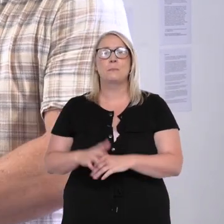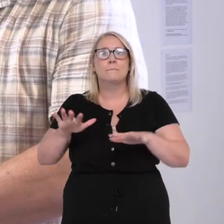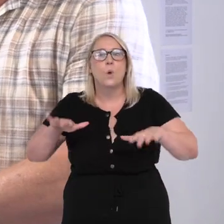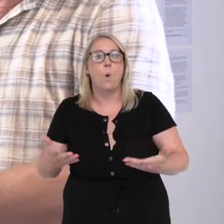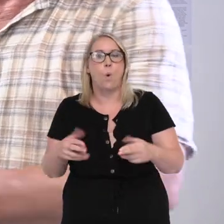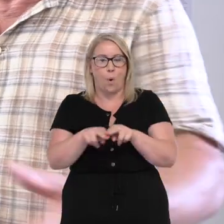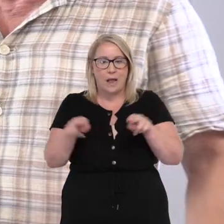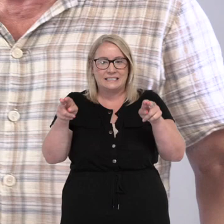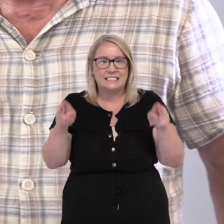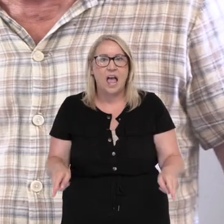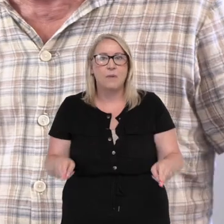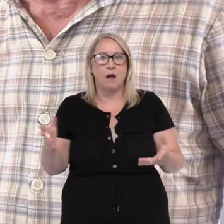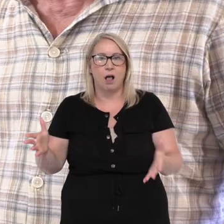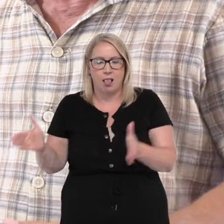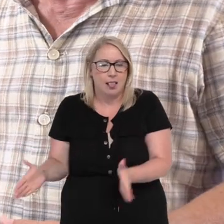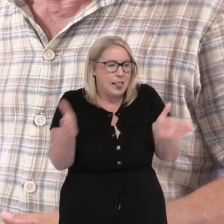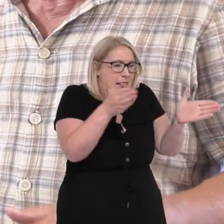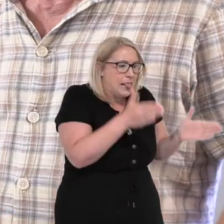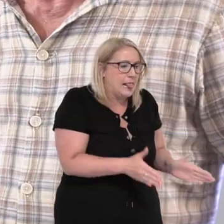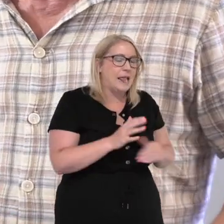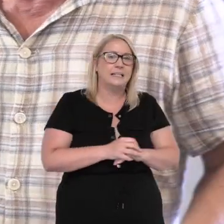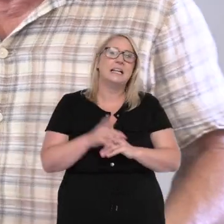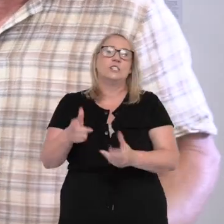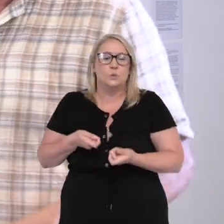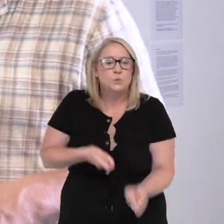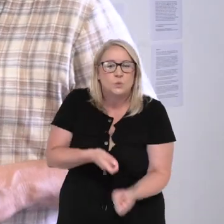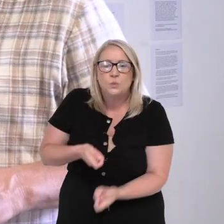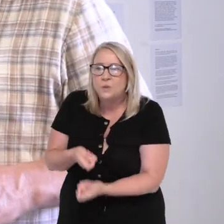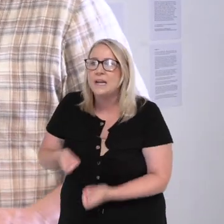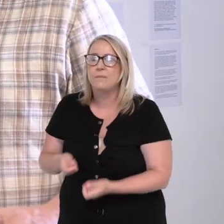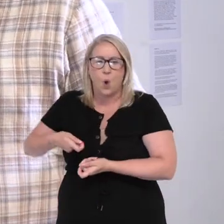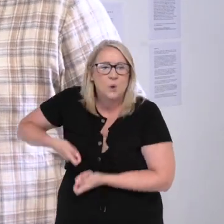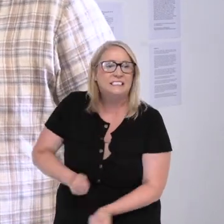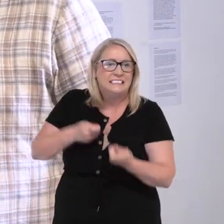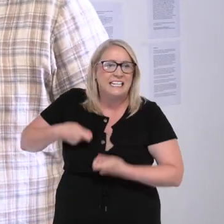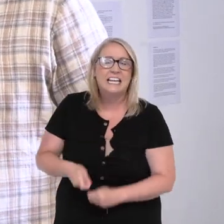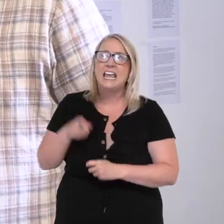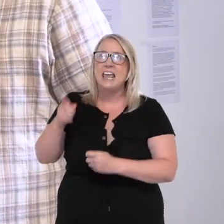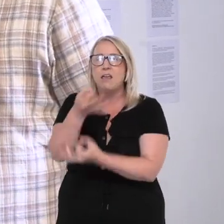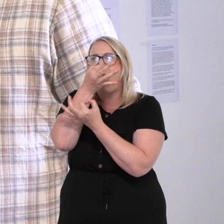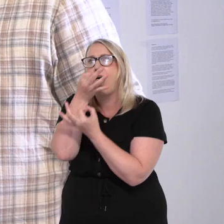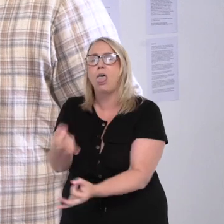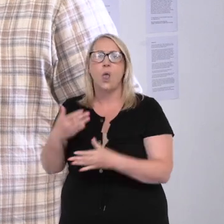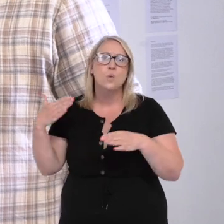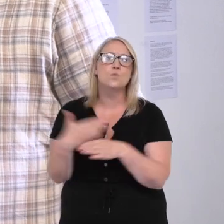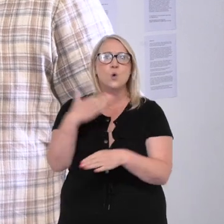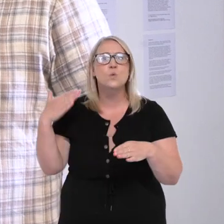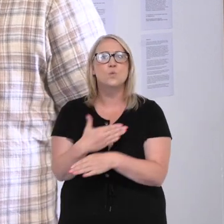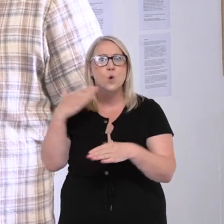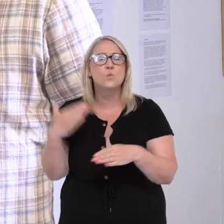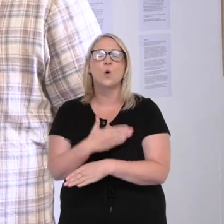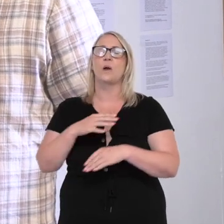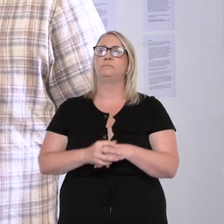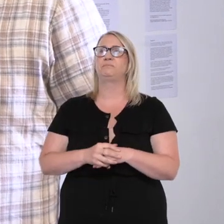tables to one side to be able to sweep, or cleaning up, or digging holes. He just loved work and